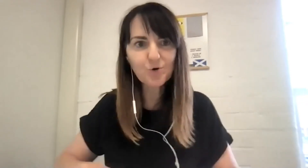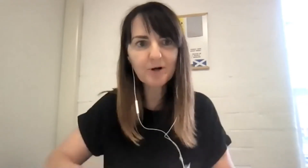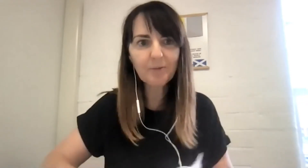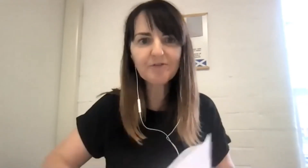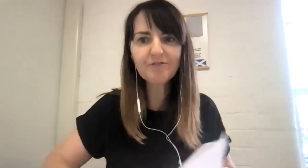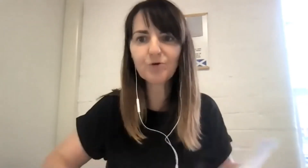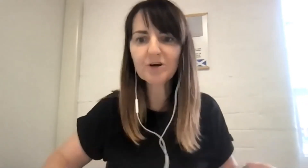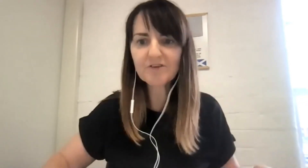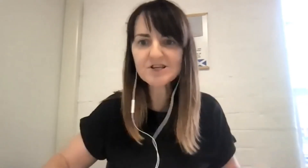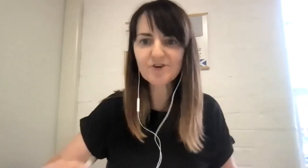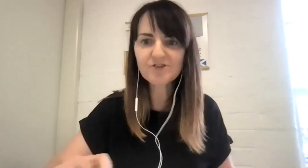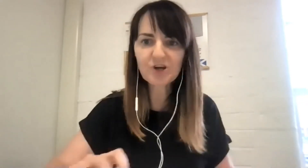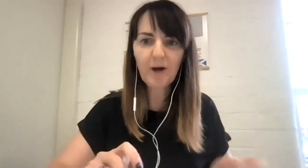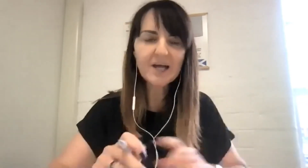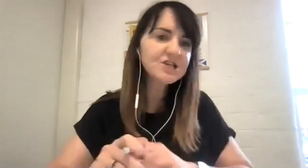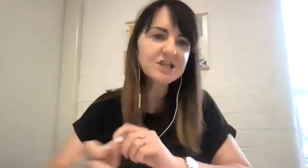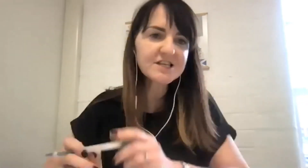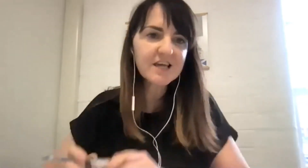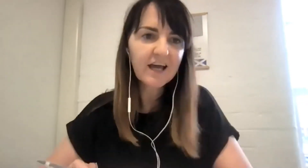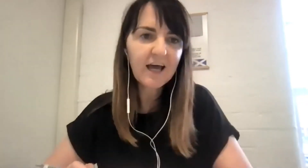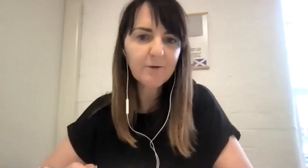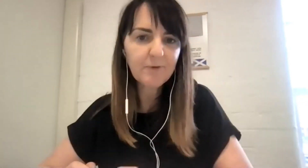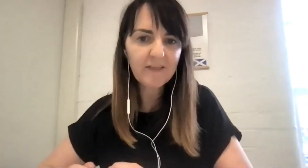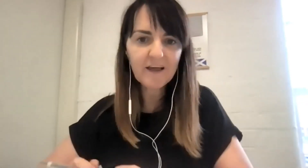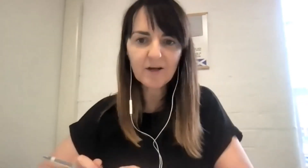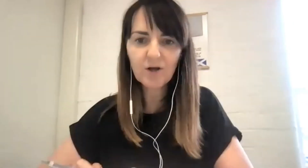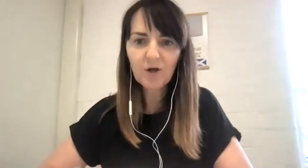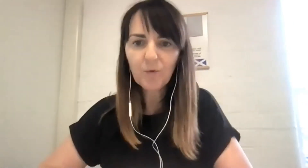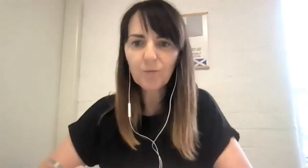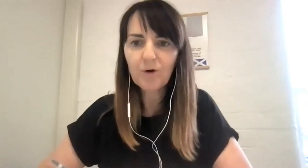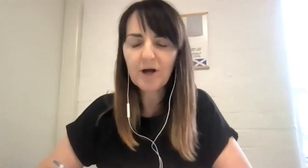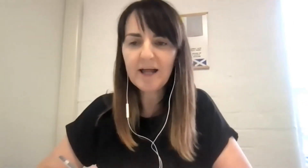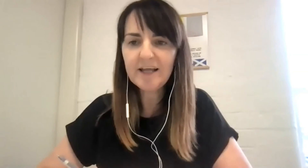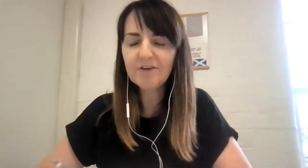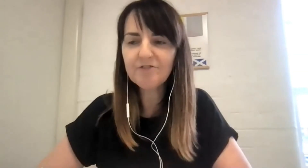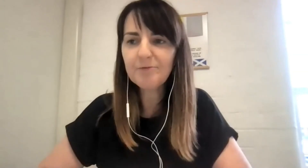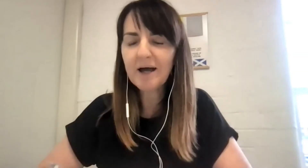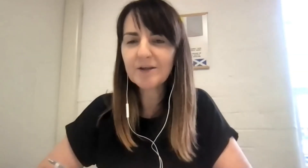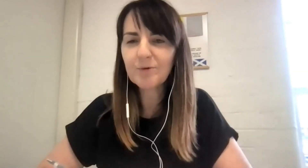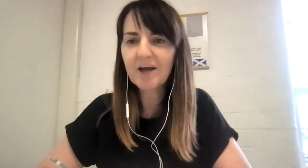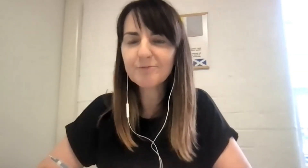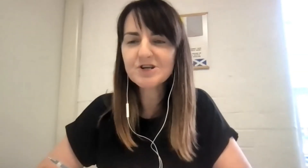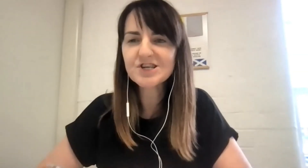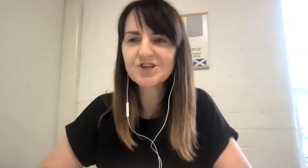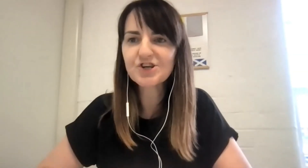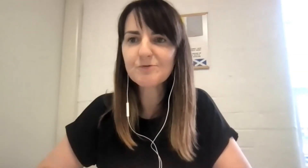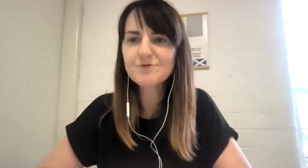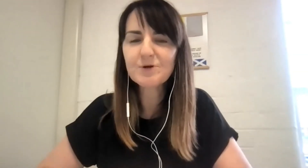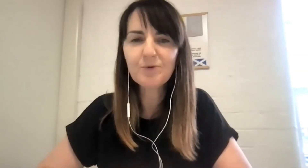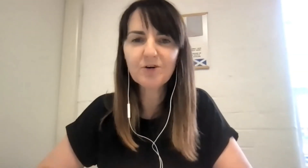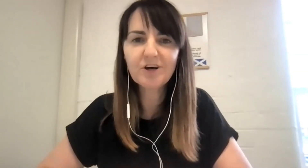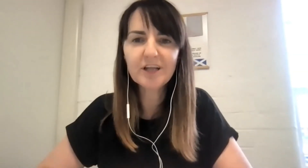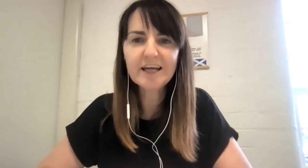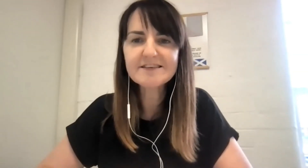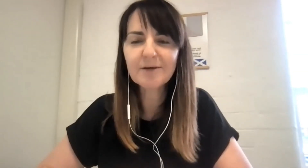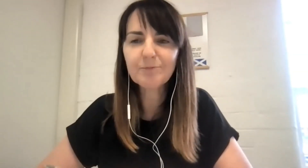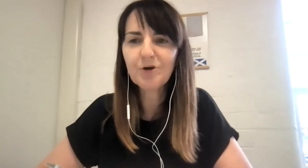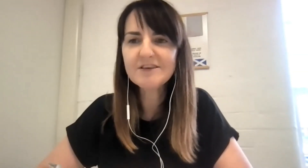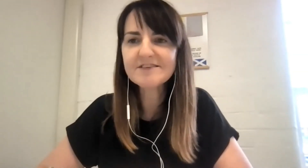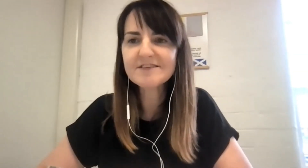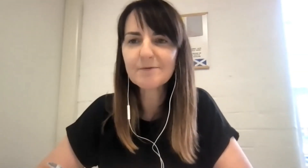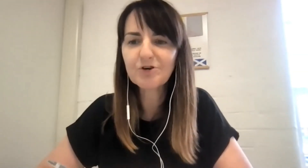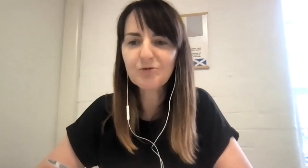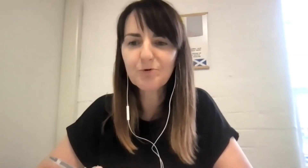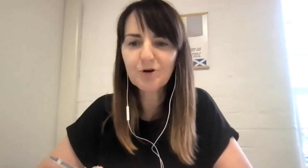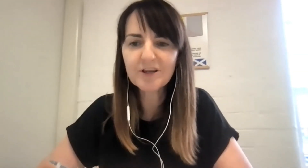just open up the floor first of all to questions, and then any feedback that we had from our discussion groups we will collate and put